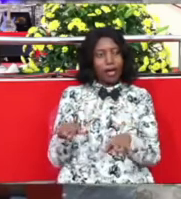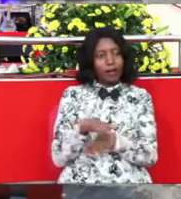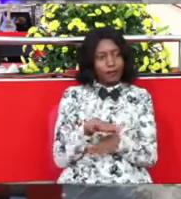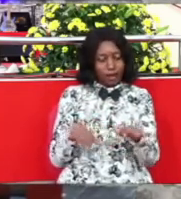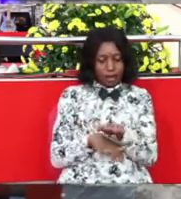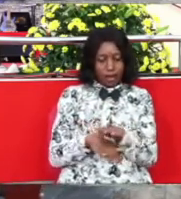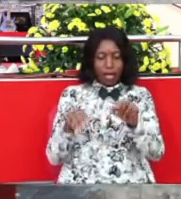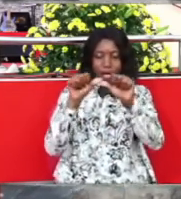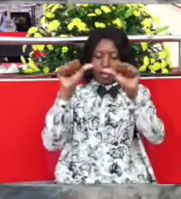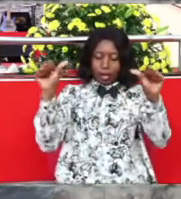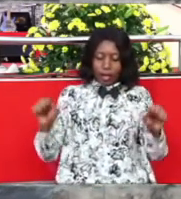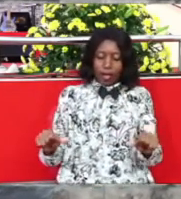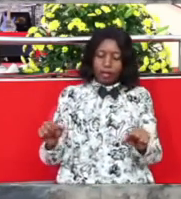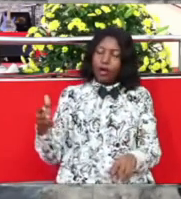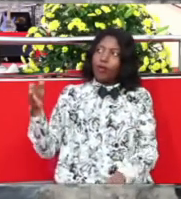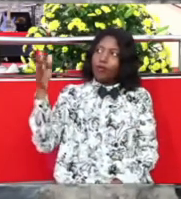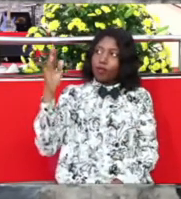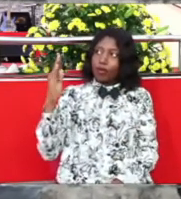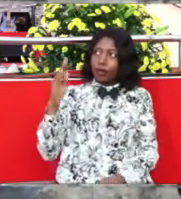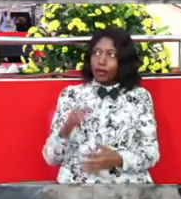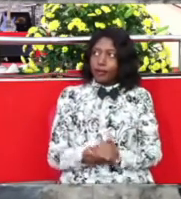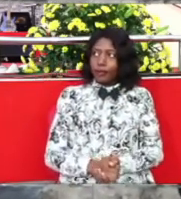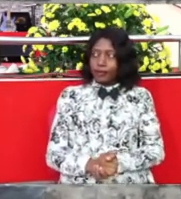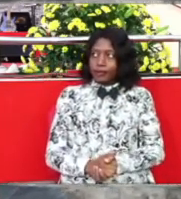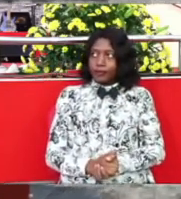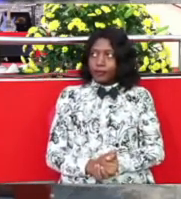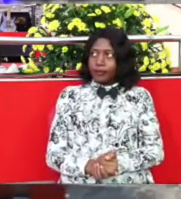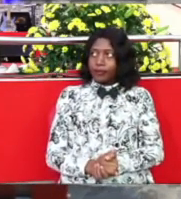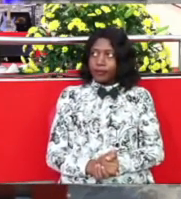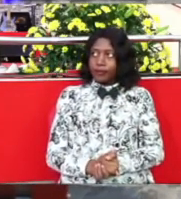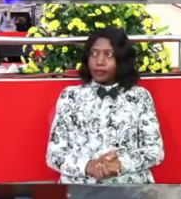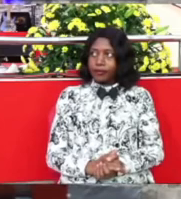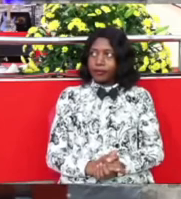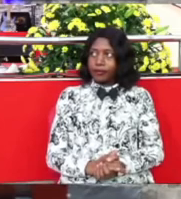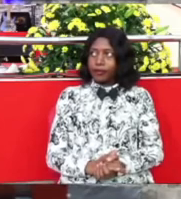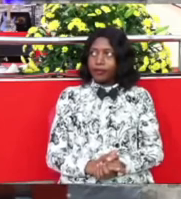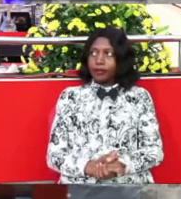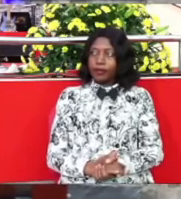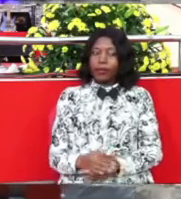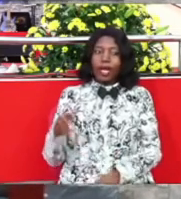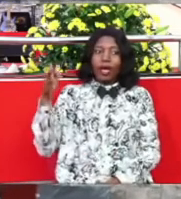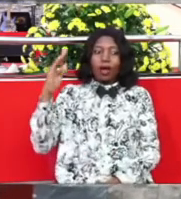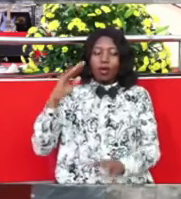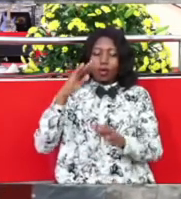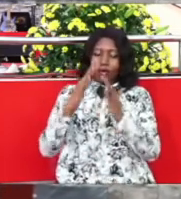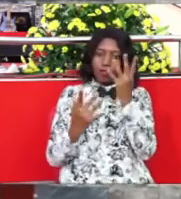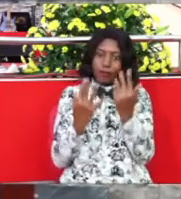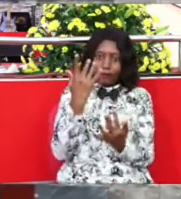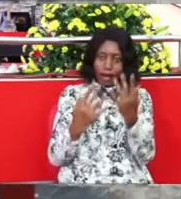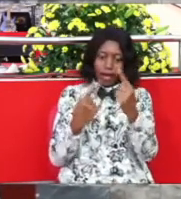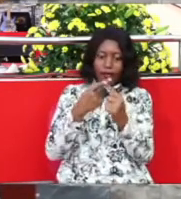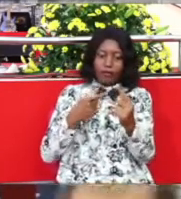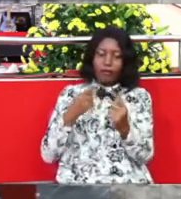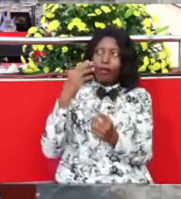God. Ha, naomba ya kwamba tukawe watu wa kupeleka mambo yote katika mbele ya Mungu. That God's fire from heaven can come